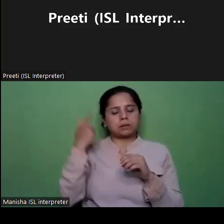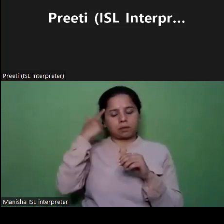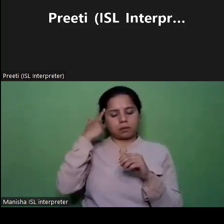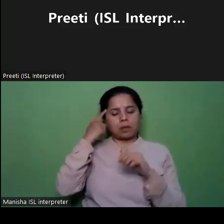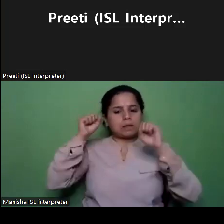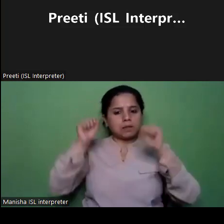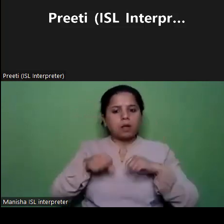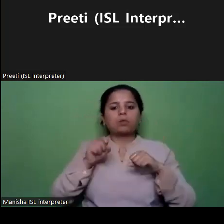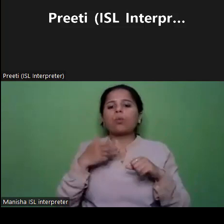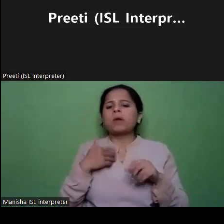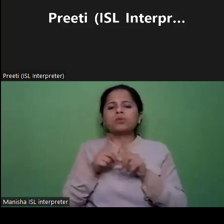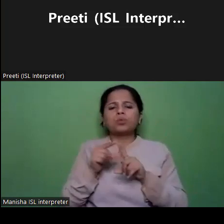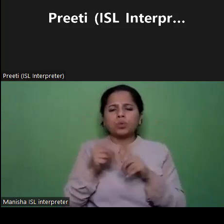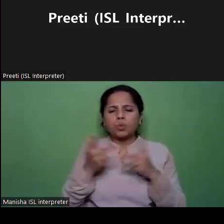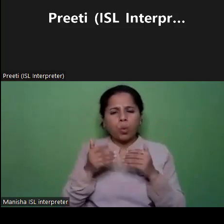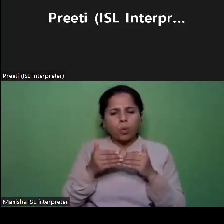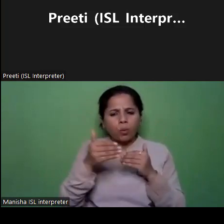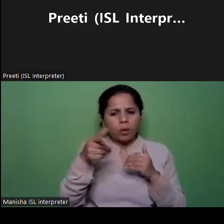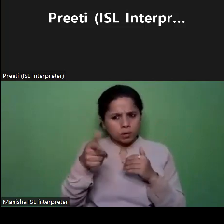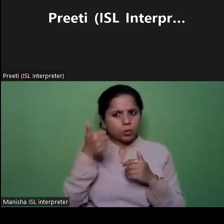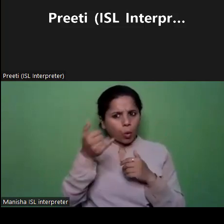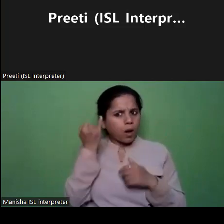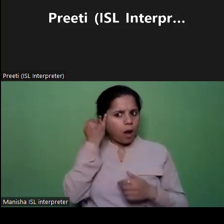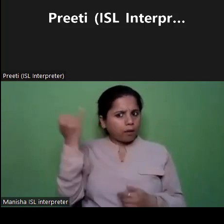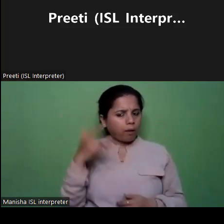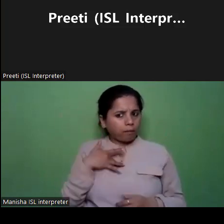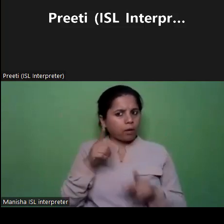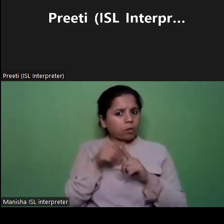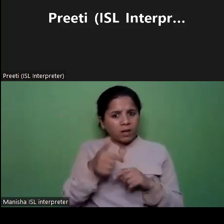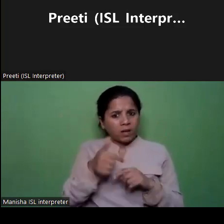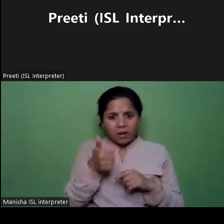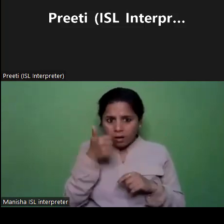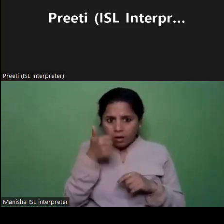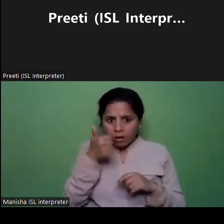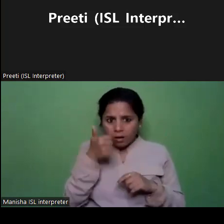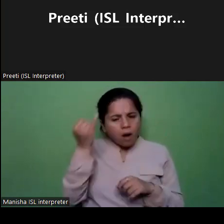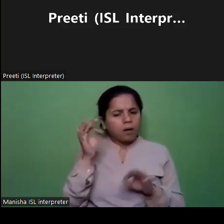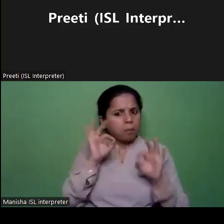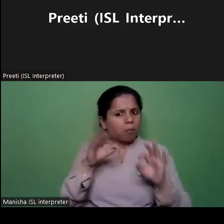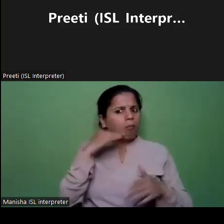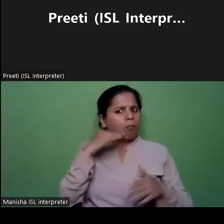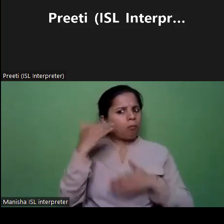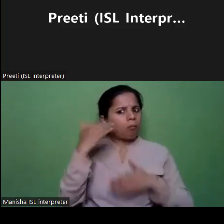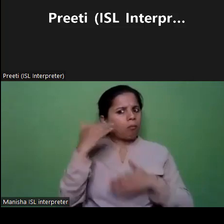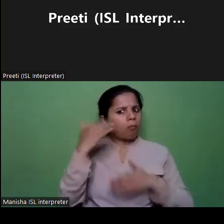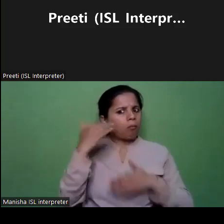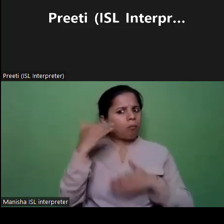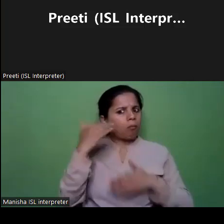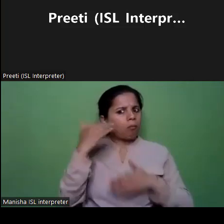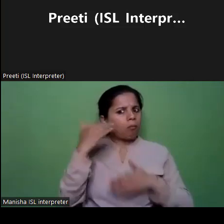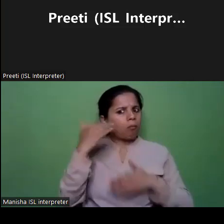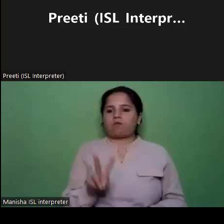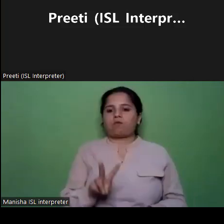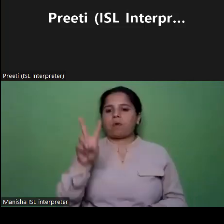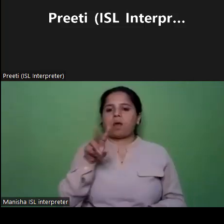we are doing is a good idea, is a great idea, and it matters in a